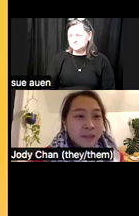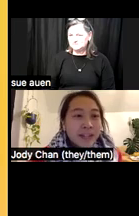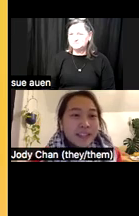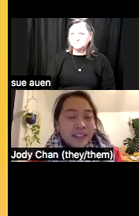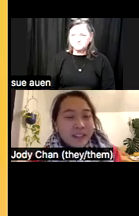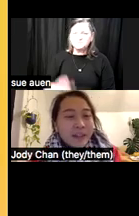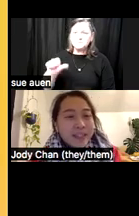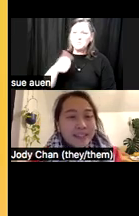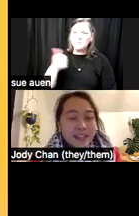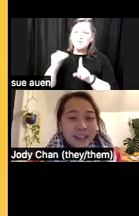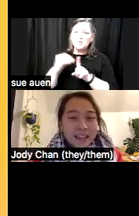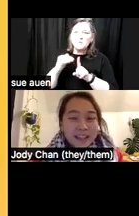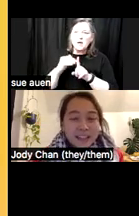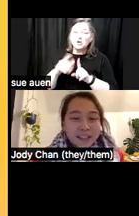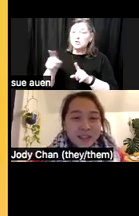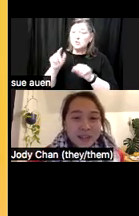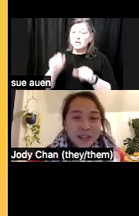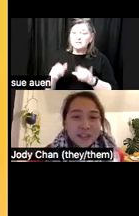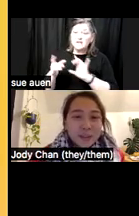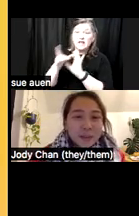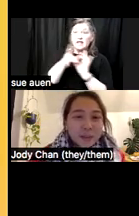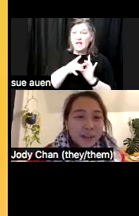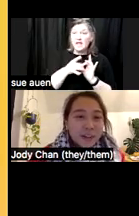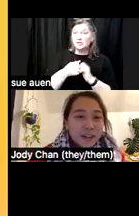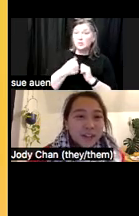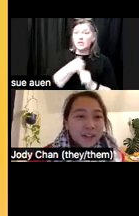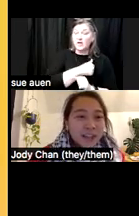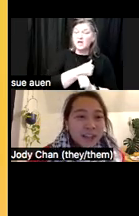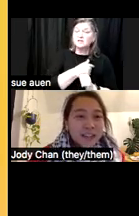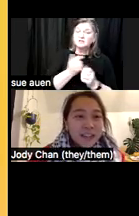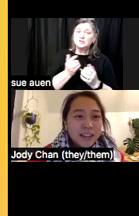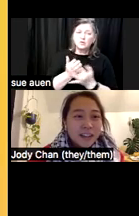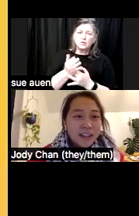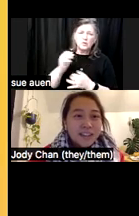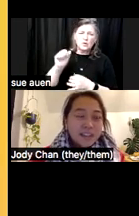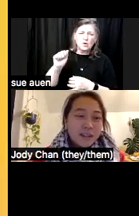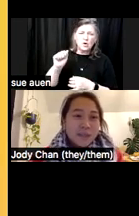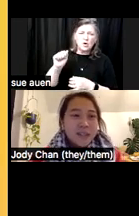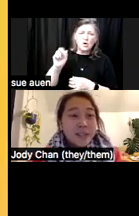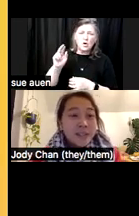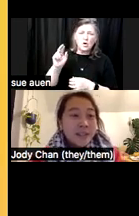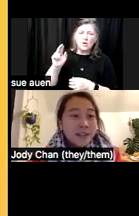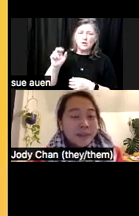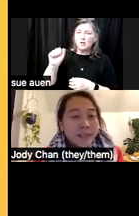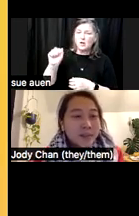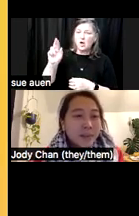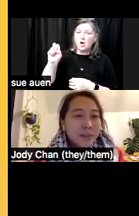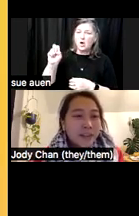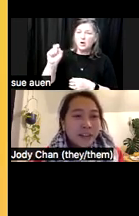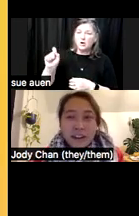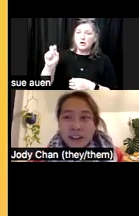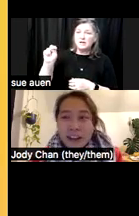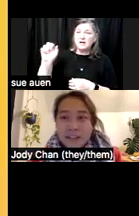Another reminder that you can stay connected to us through our arena. And this is a place where